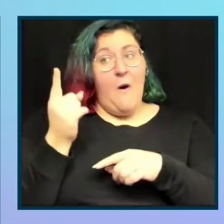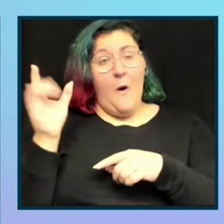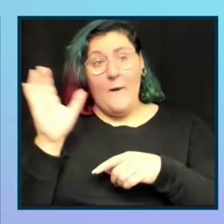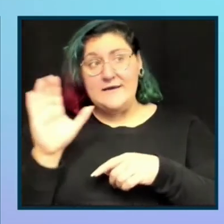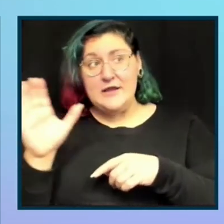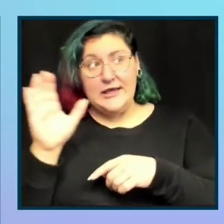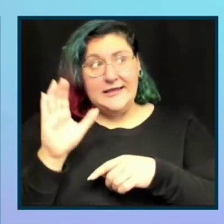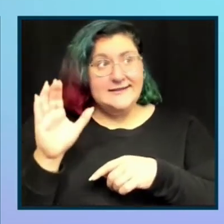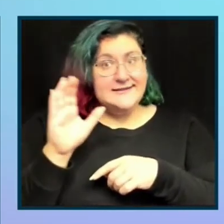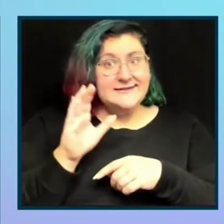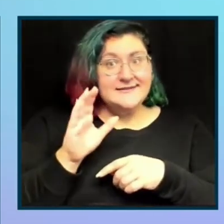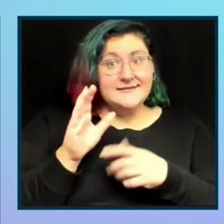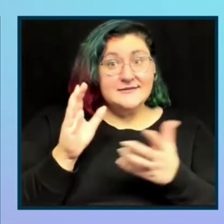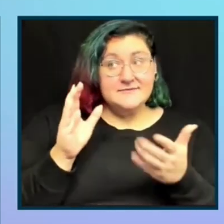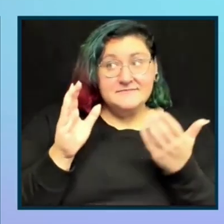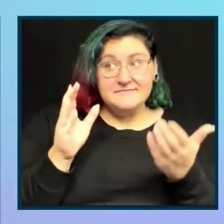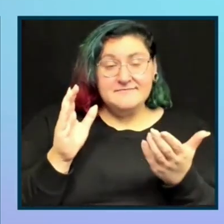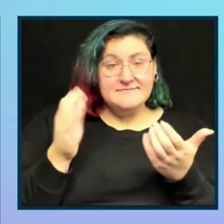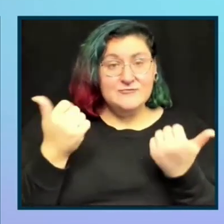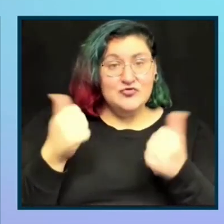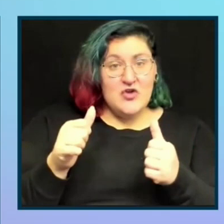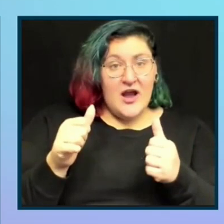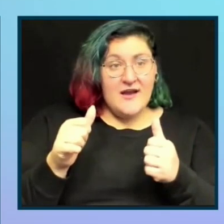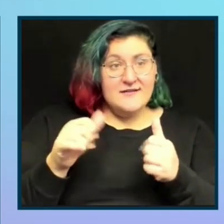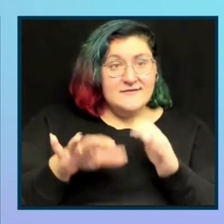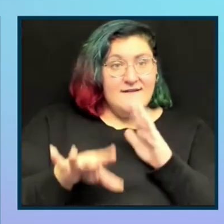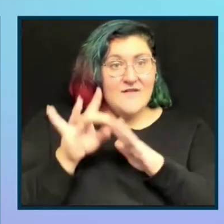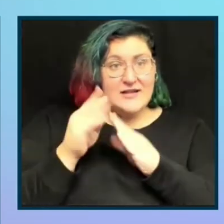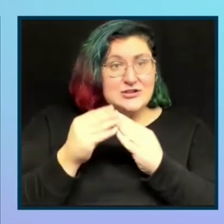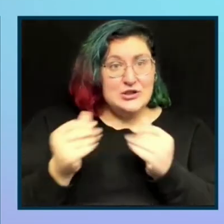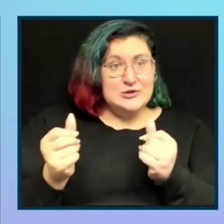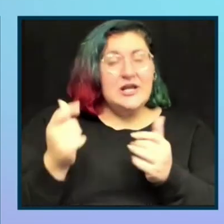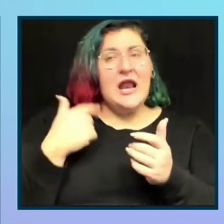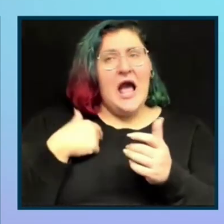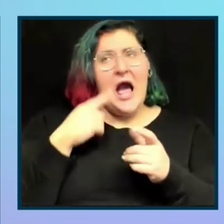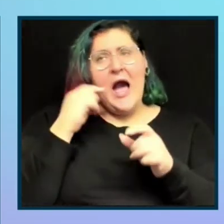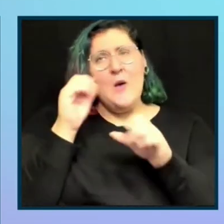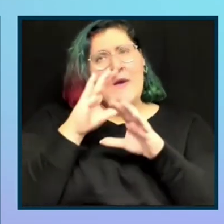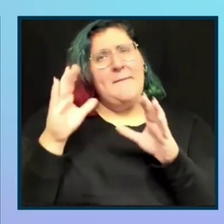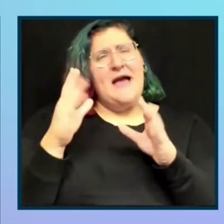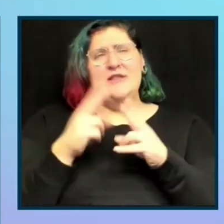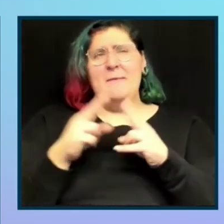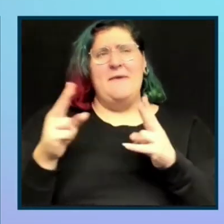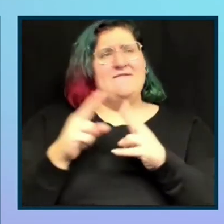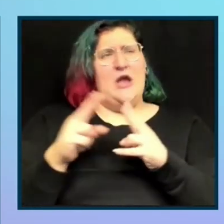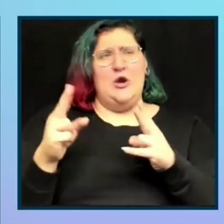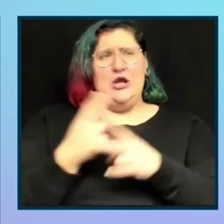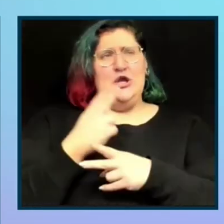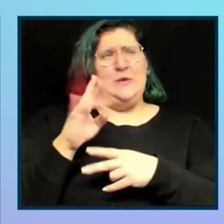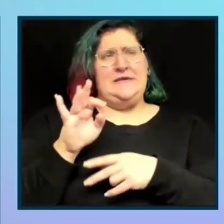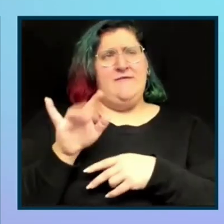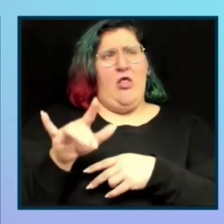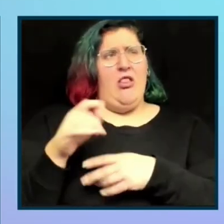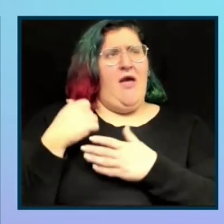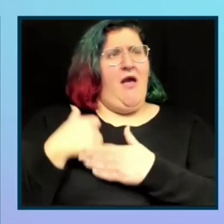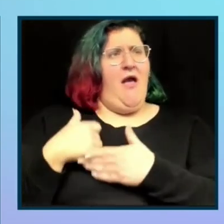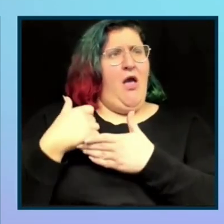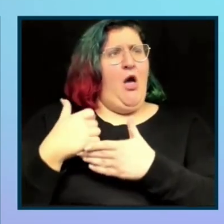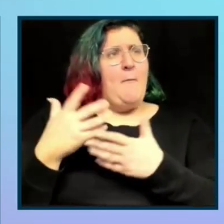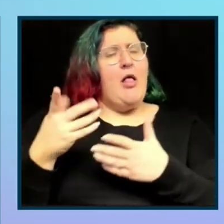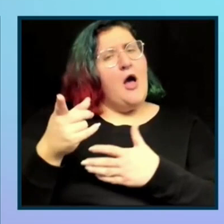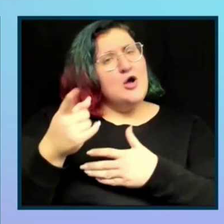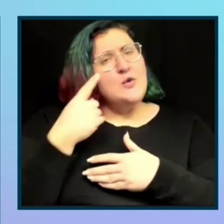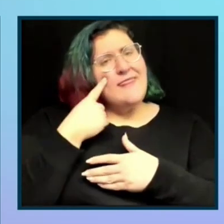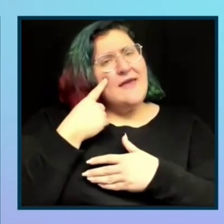wants to take a shot at it, I would imagine that could be very useful. Is that something that you guys think should be